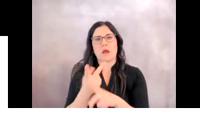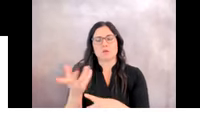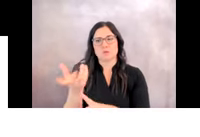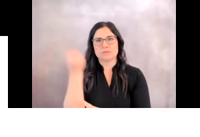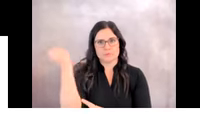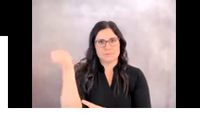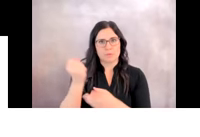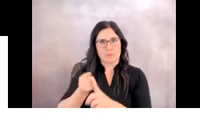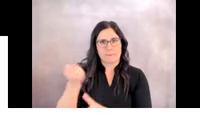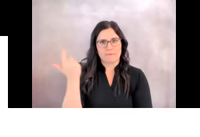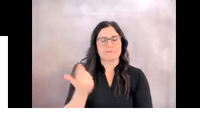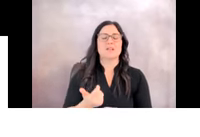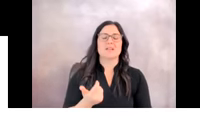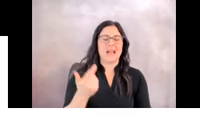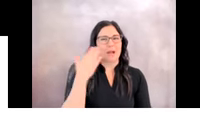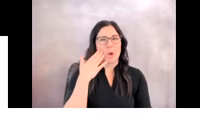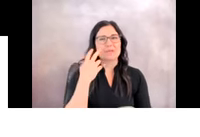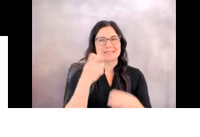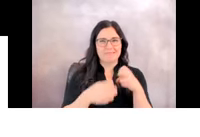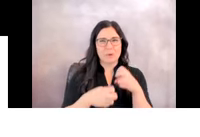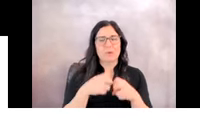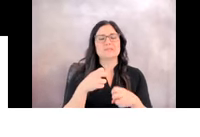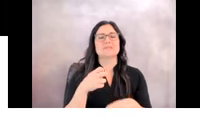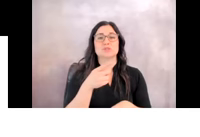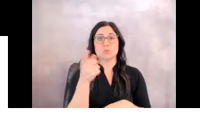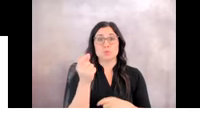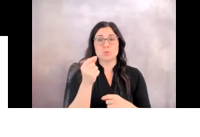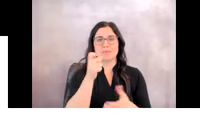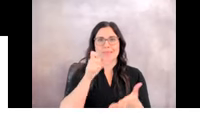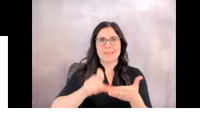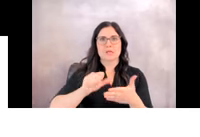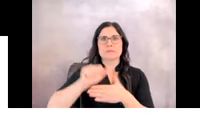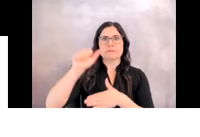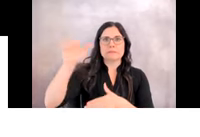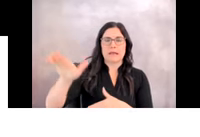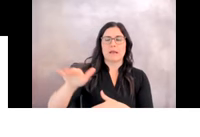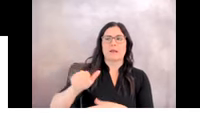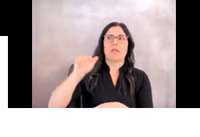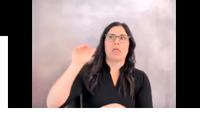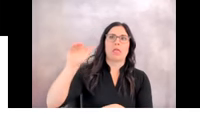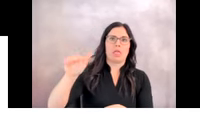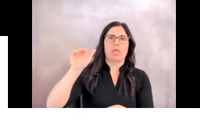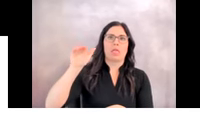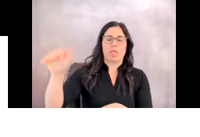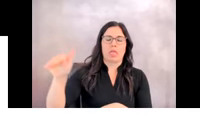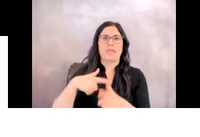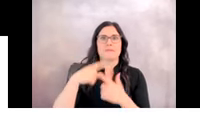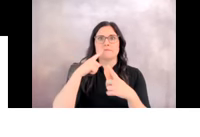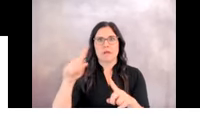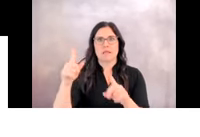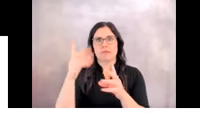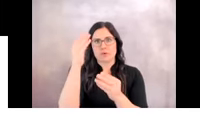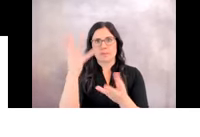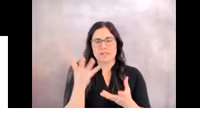And it's kind of difficult. You have to write letters to these third party places before they'll release information,